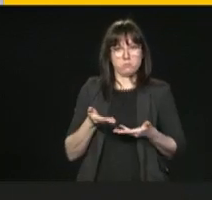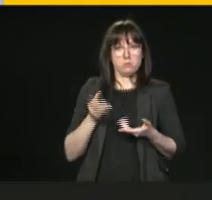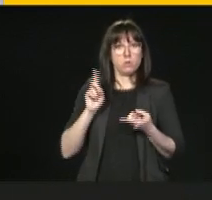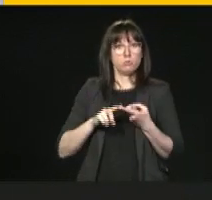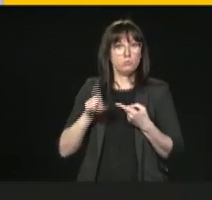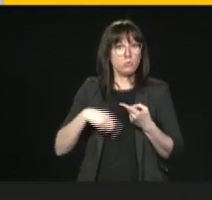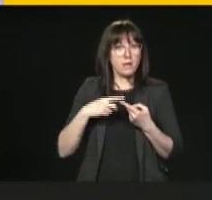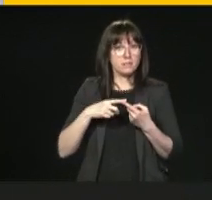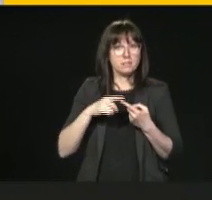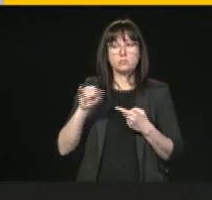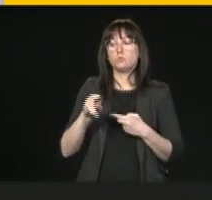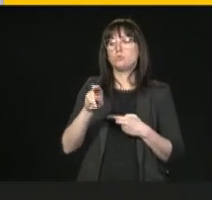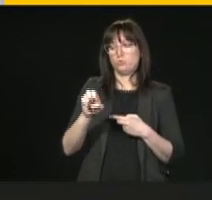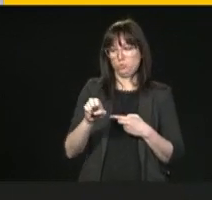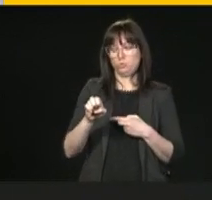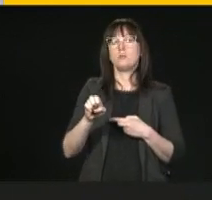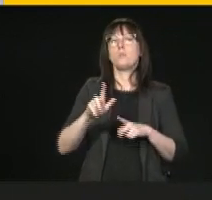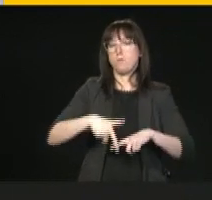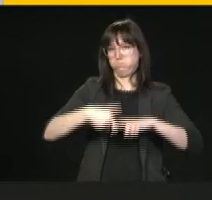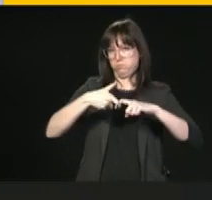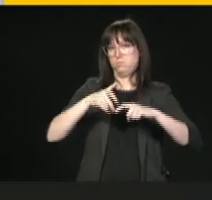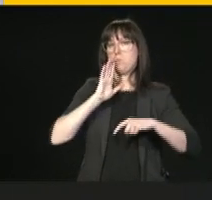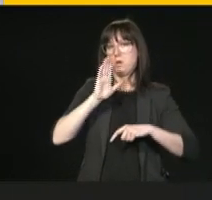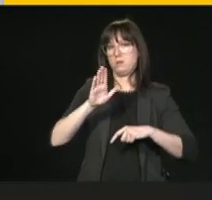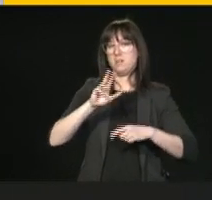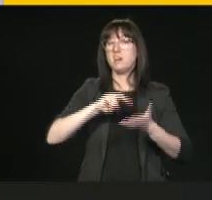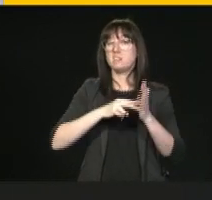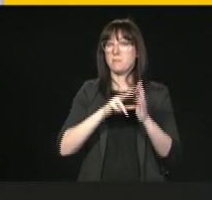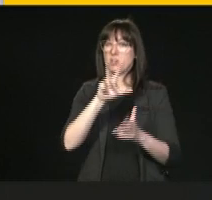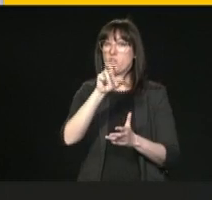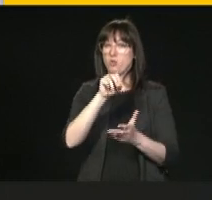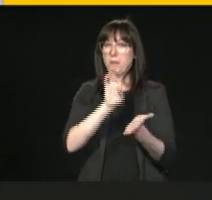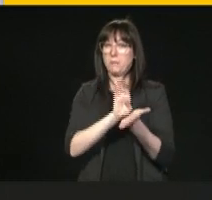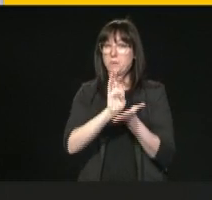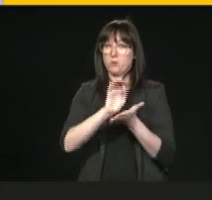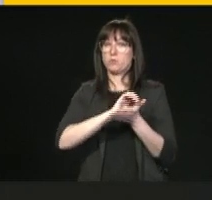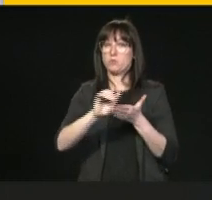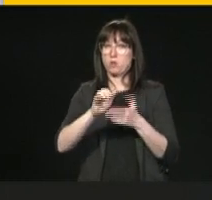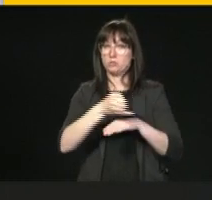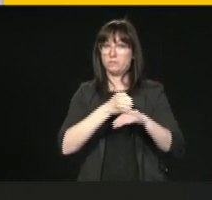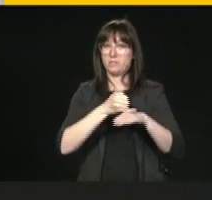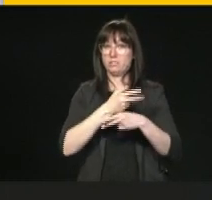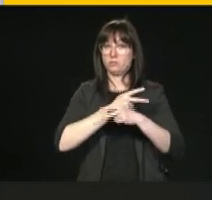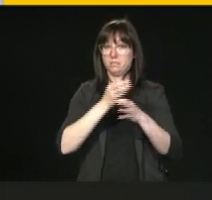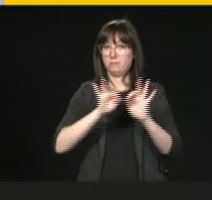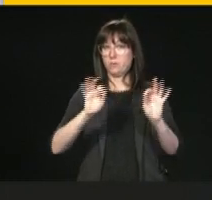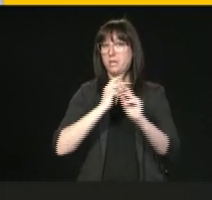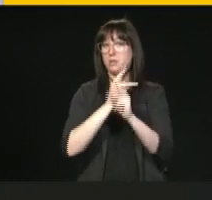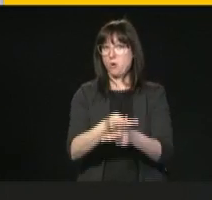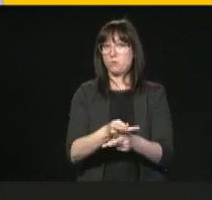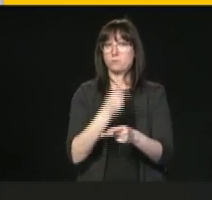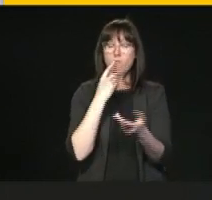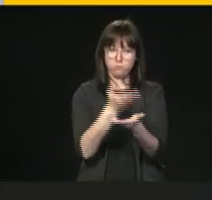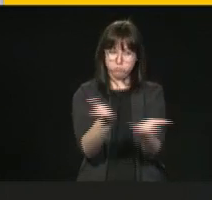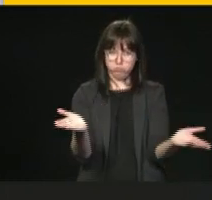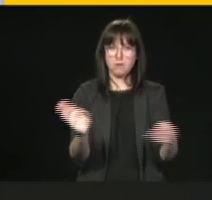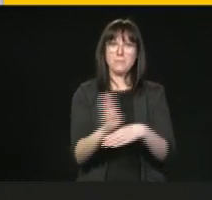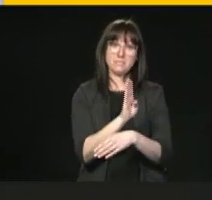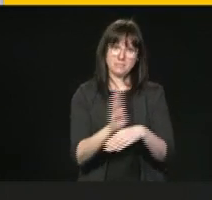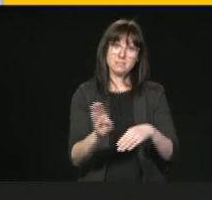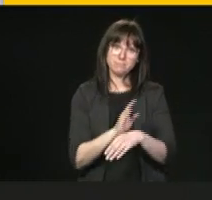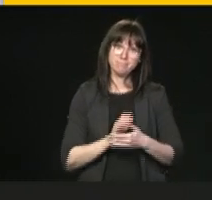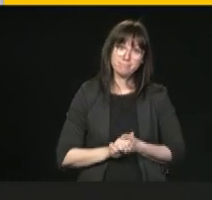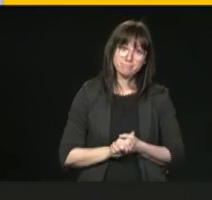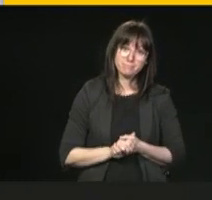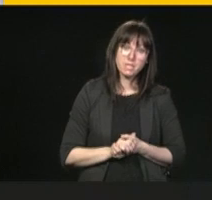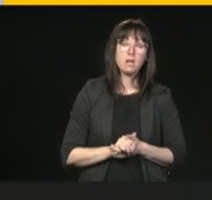June. This is the equivalent of giving $30 billion in interest-free loans to businesses.